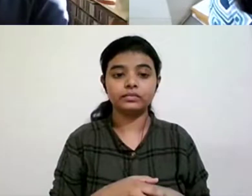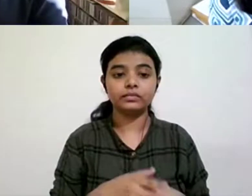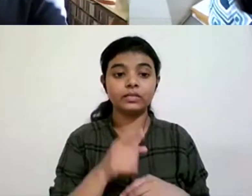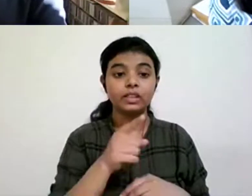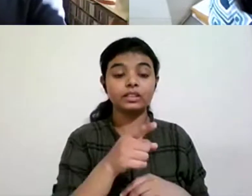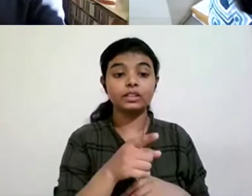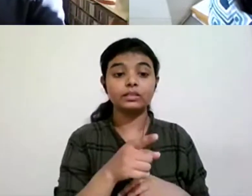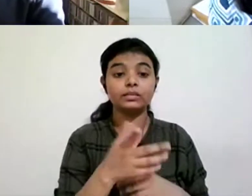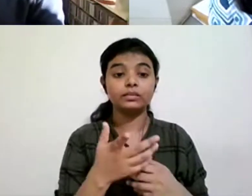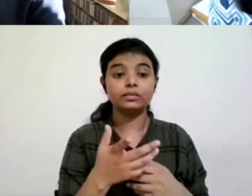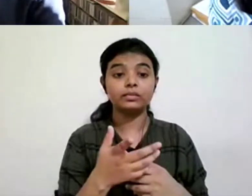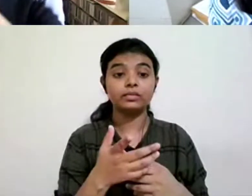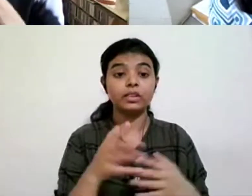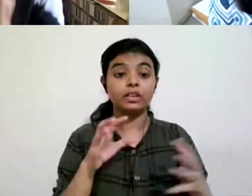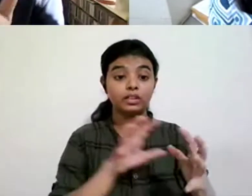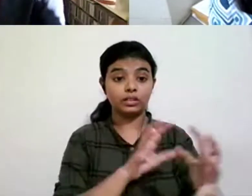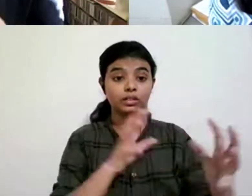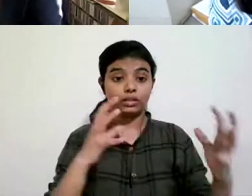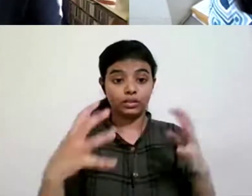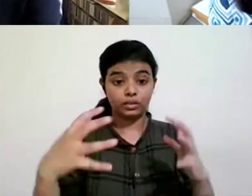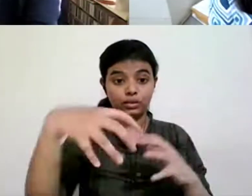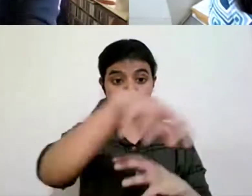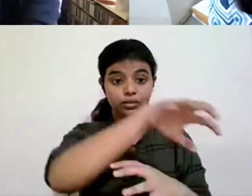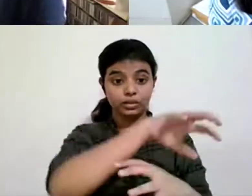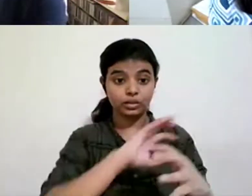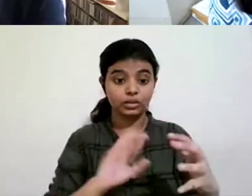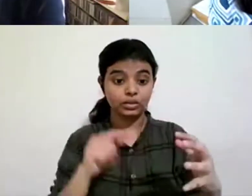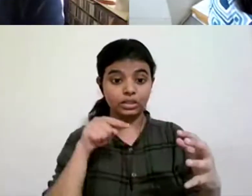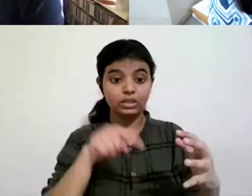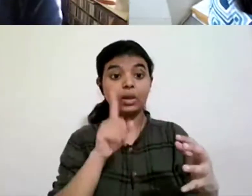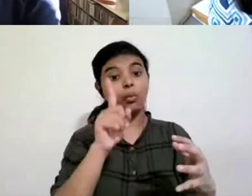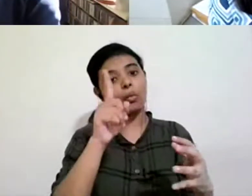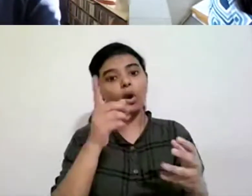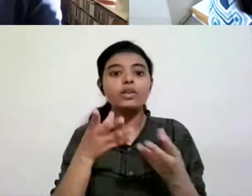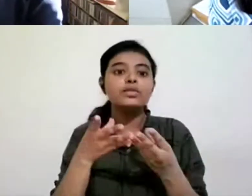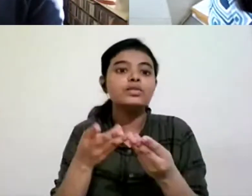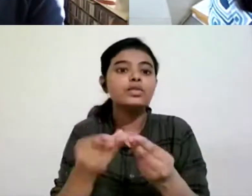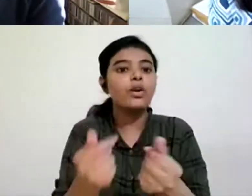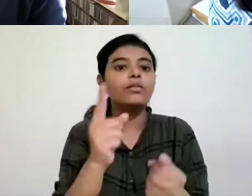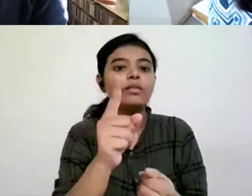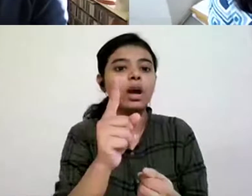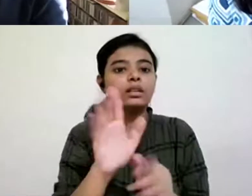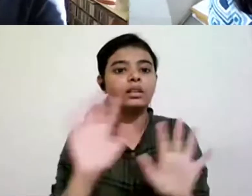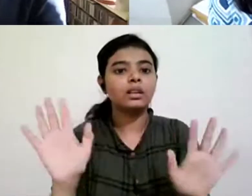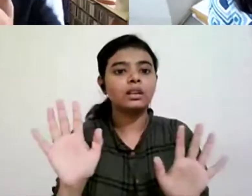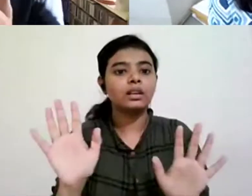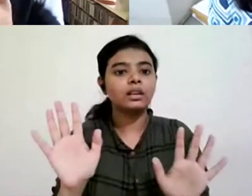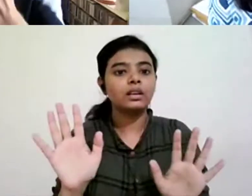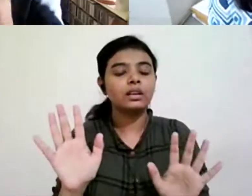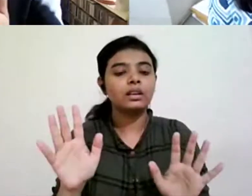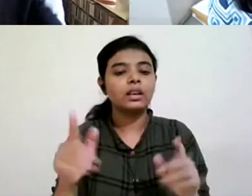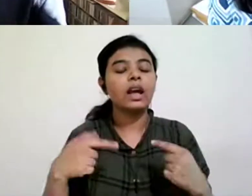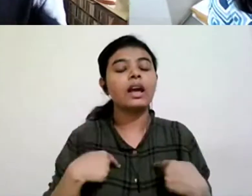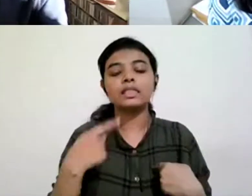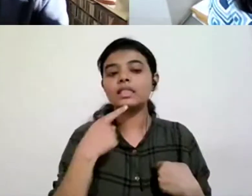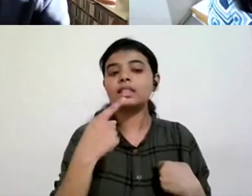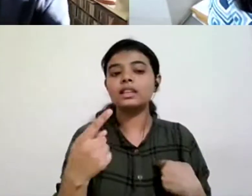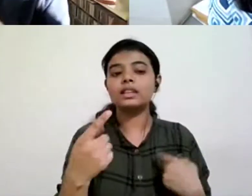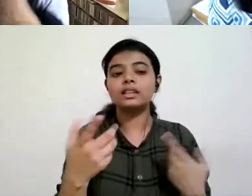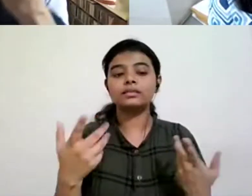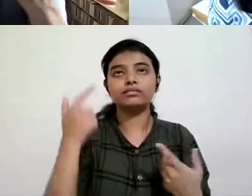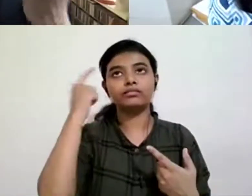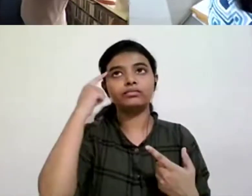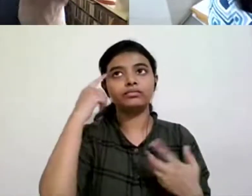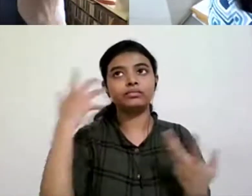world and tell the world that this is the one future solution of a blind book. because I think we have to understand